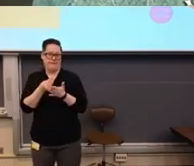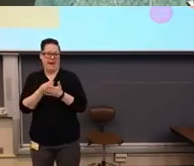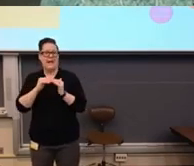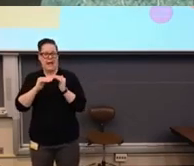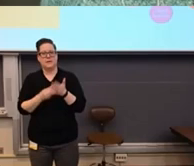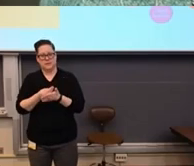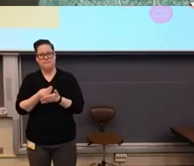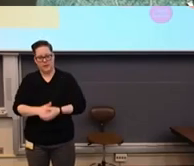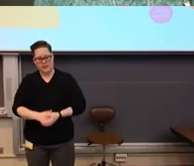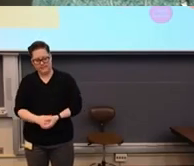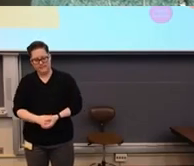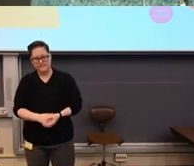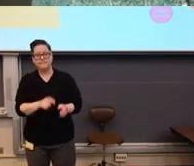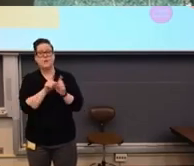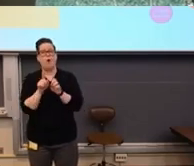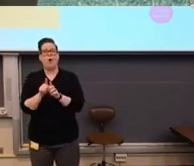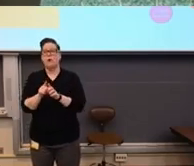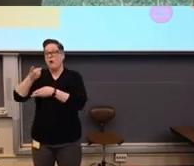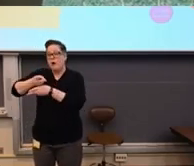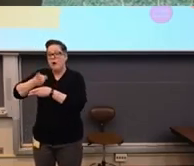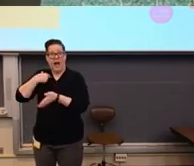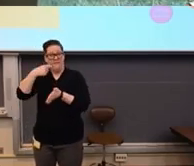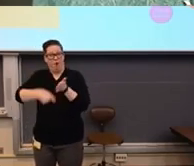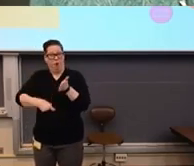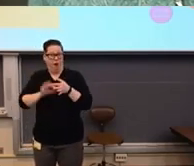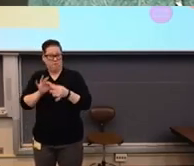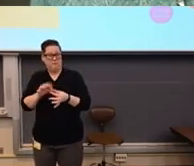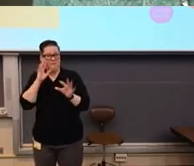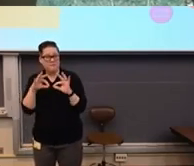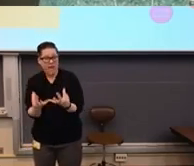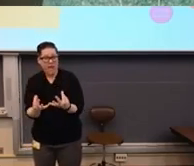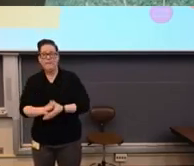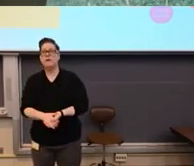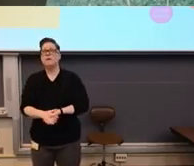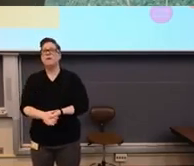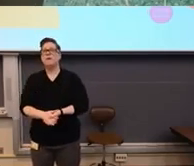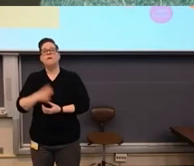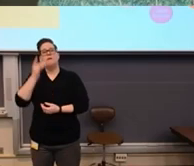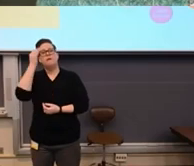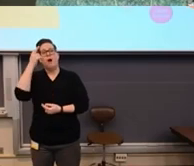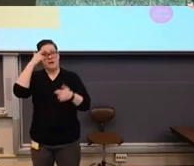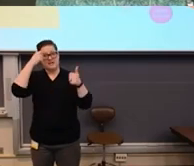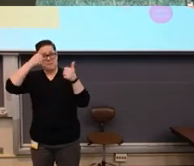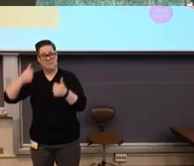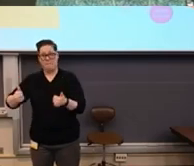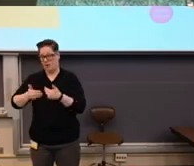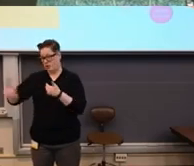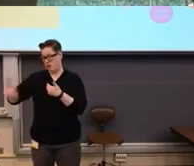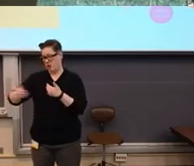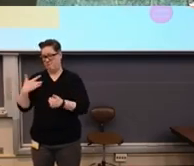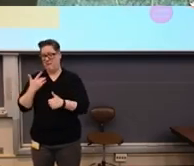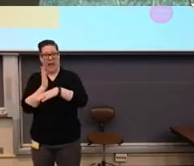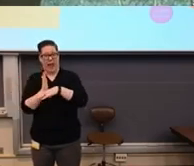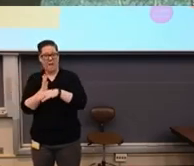They also, there are costs of caregivings in terms of family. When you think that a course of dementia lasts an average of 10